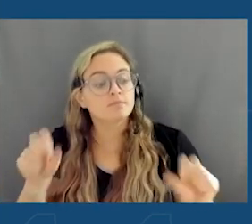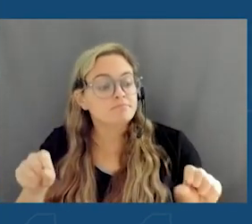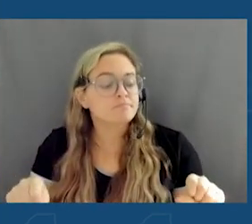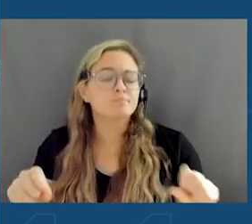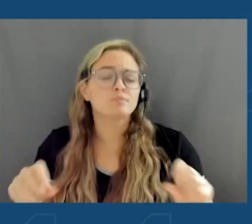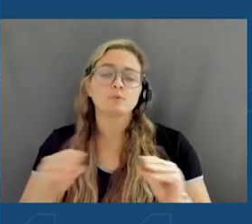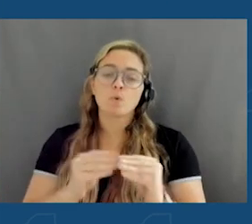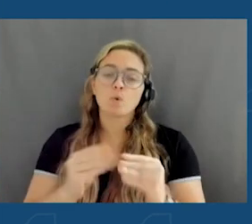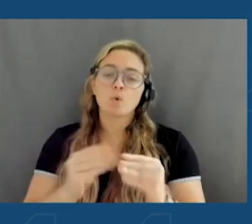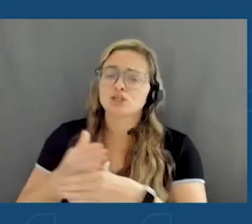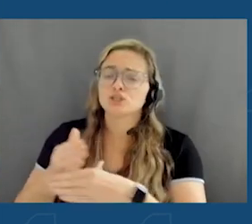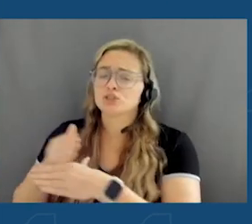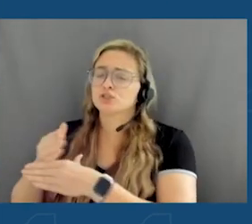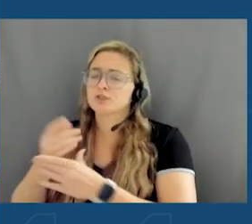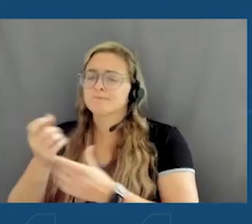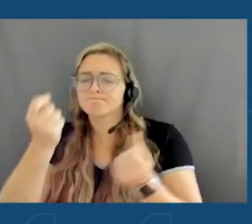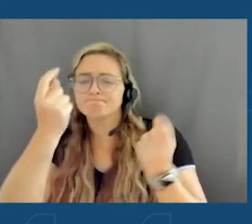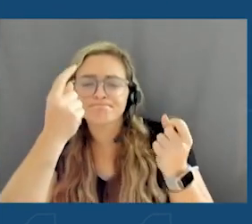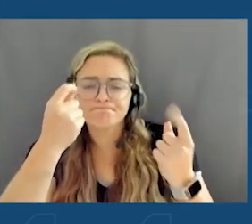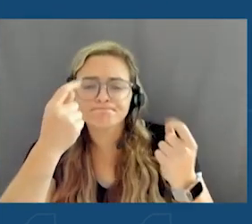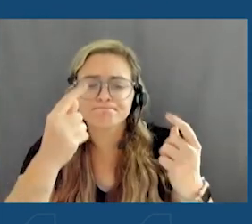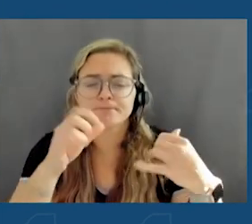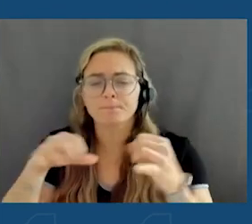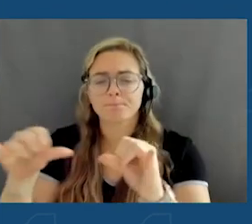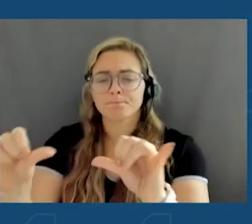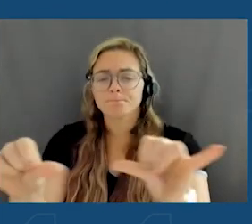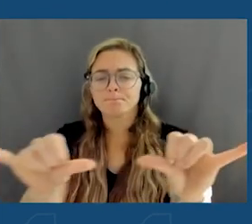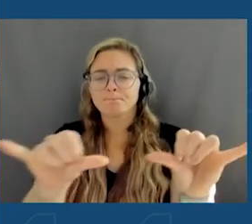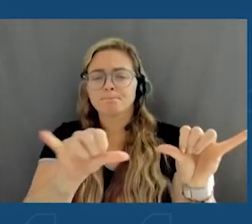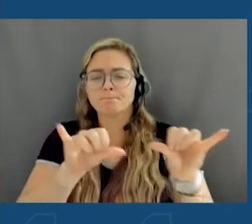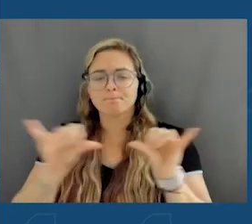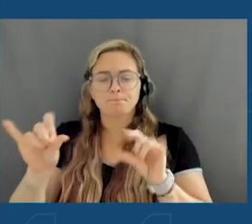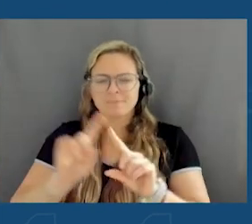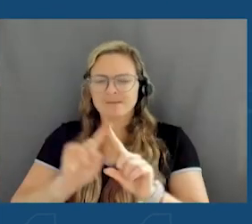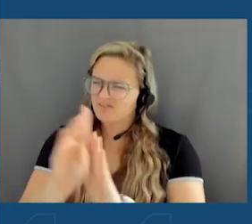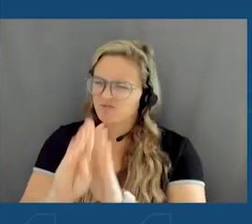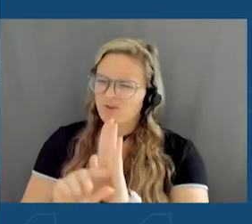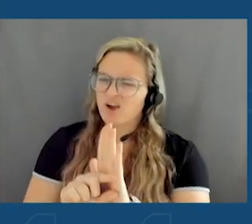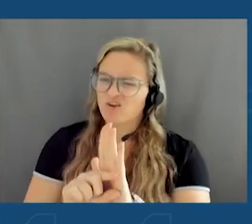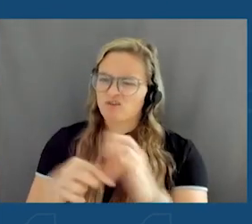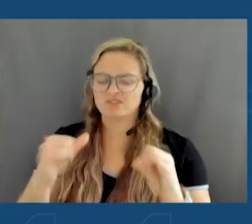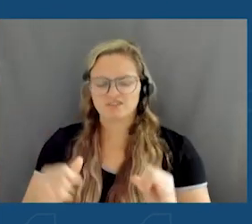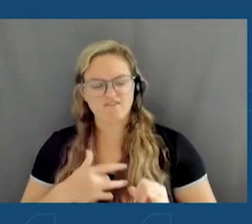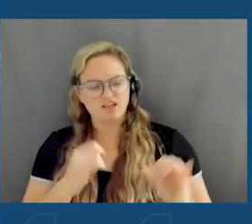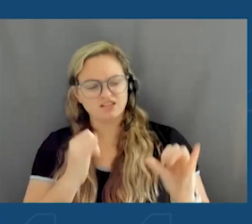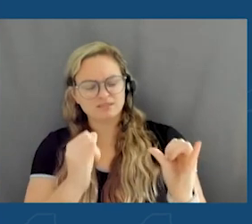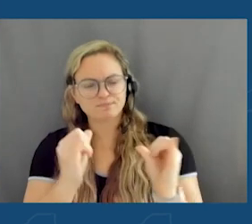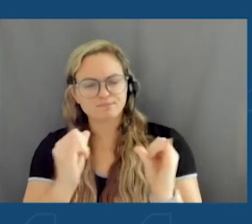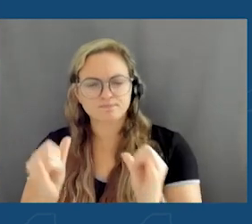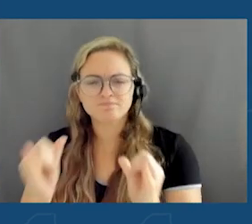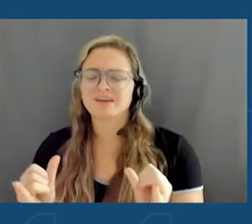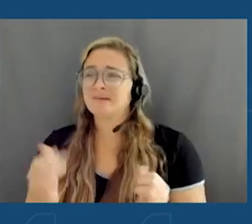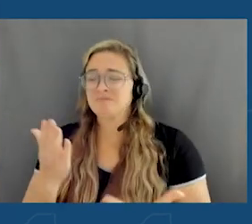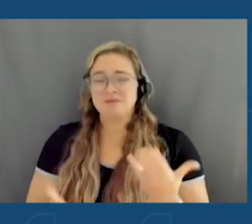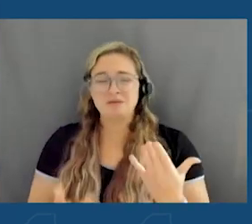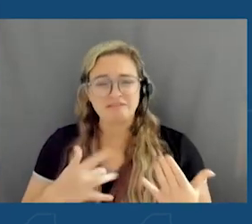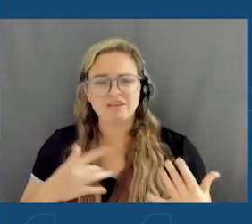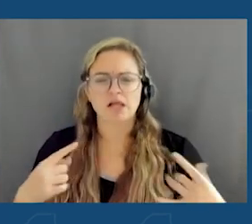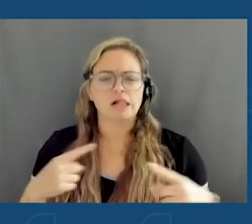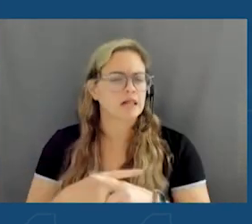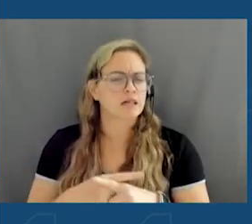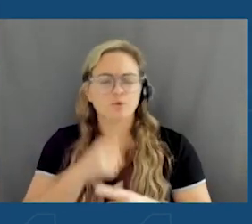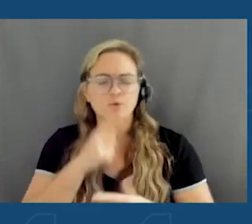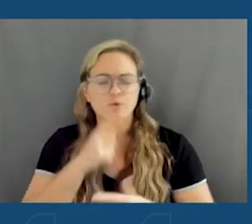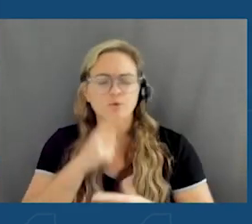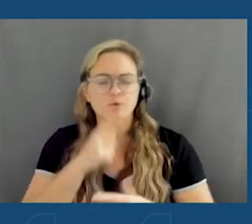shared understanding of people from different backgrounds who right now may feel in conflict and may not appreciate each other, may be hateful